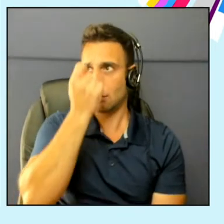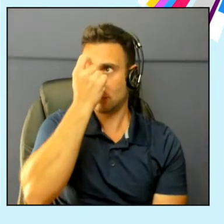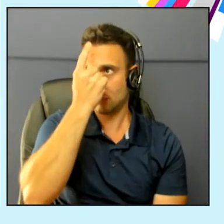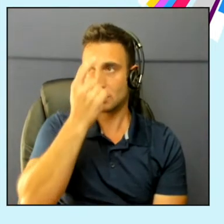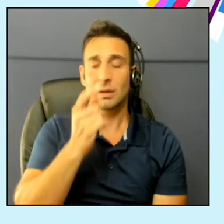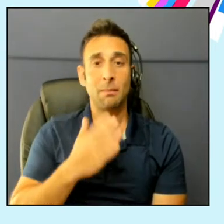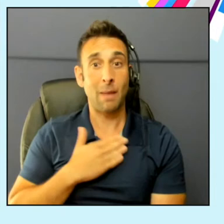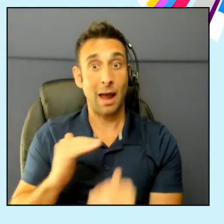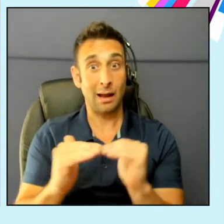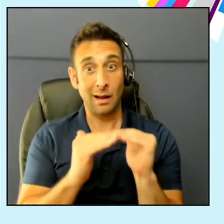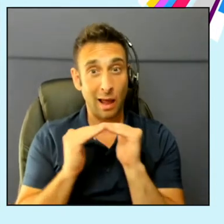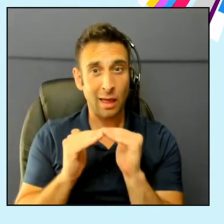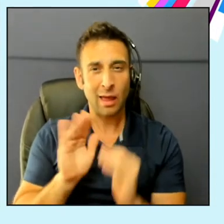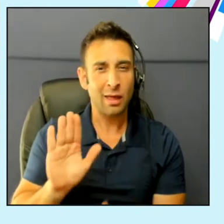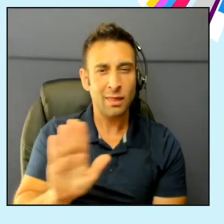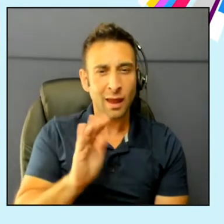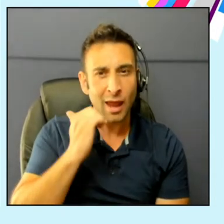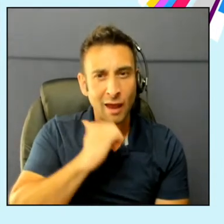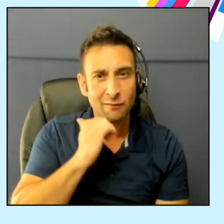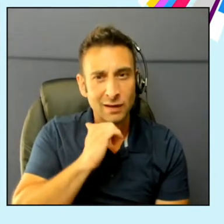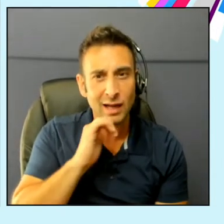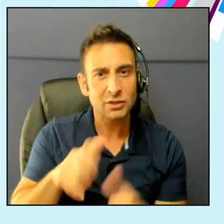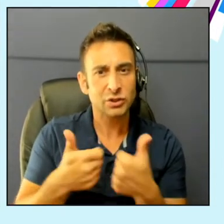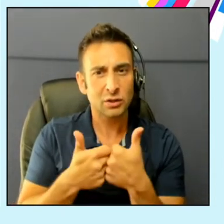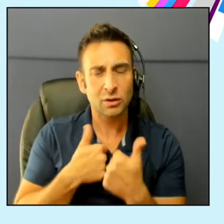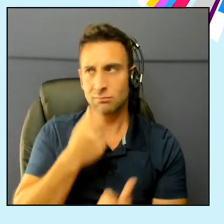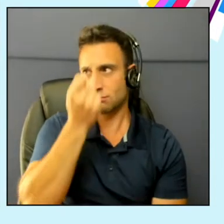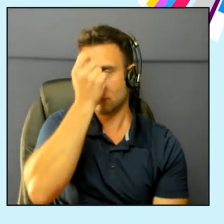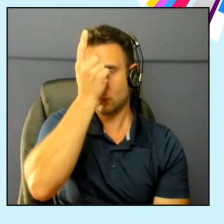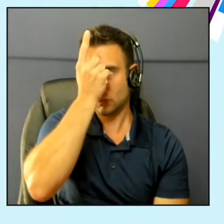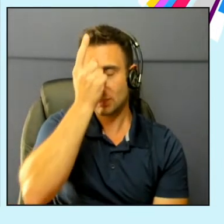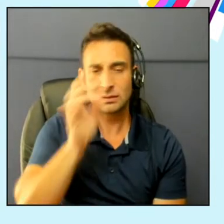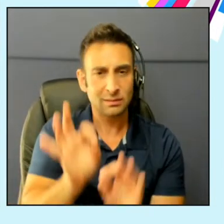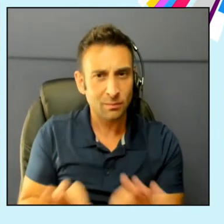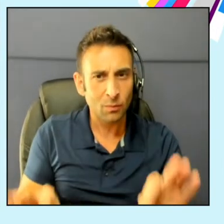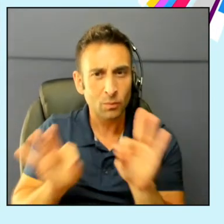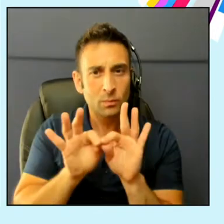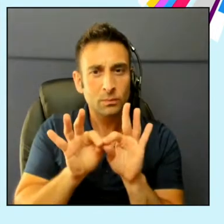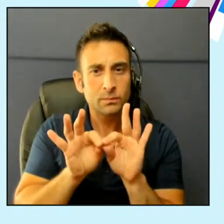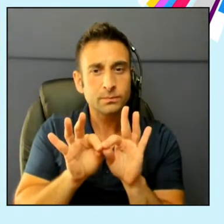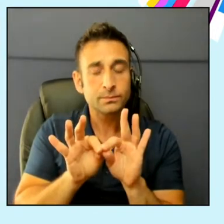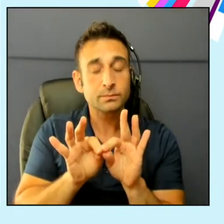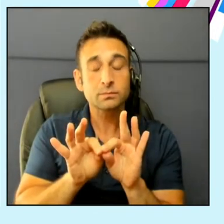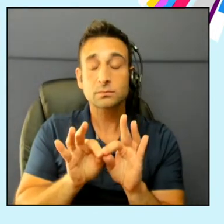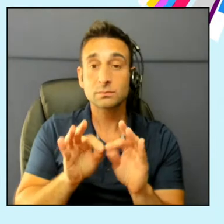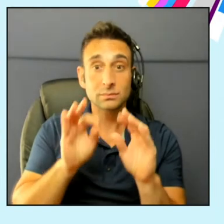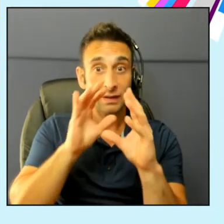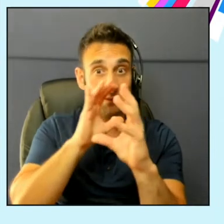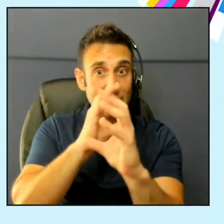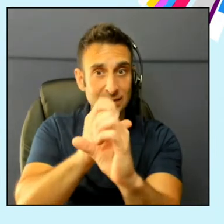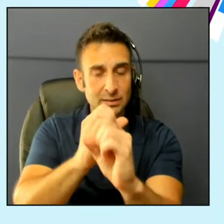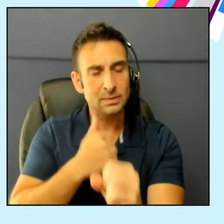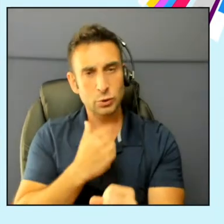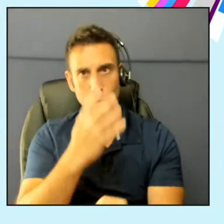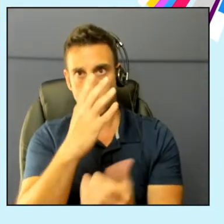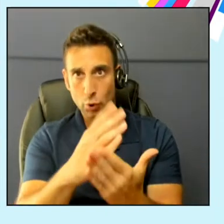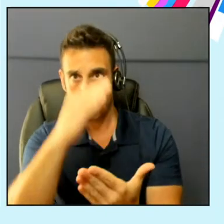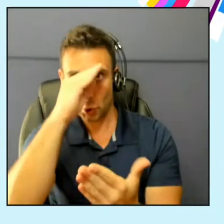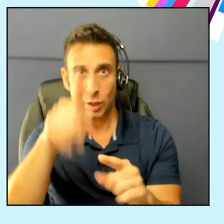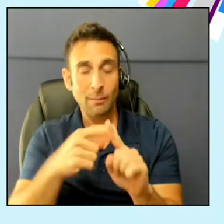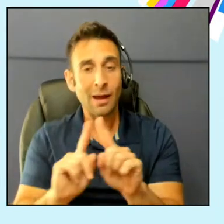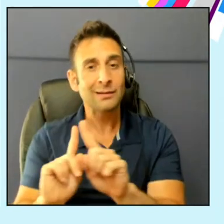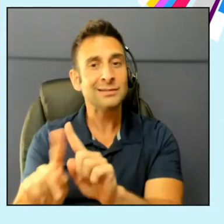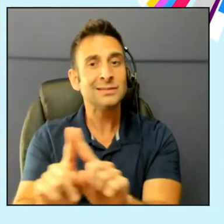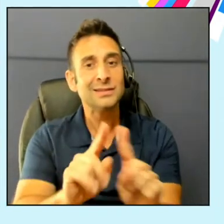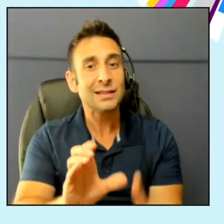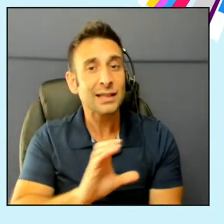with. That's why I find it exciting to get to know many different characters in a colorful and diverse work environment.